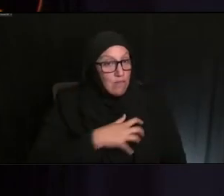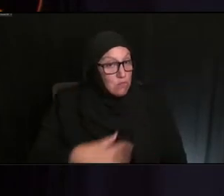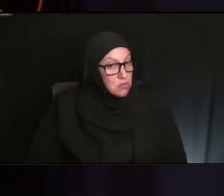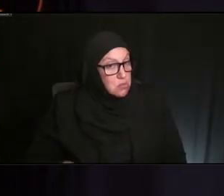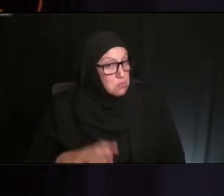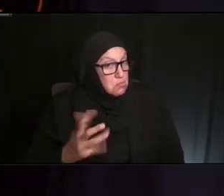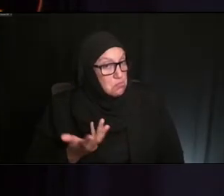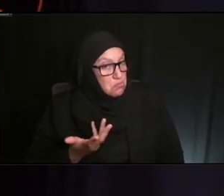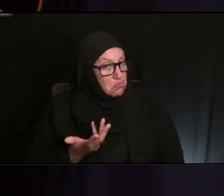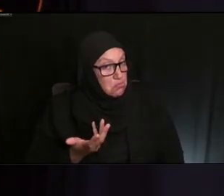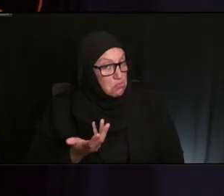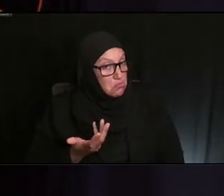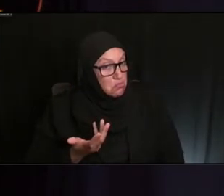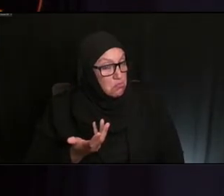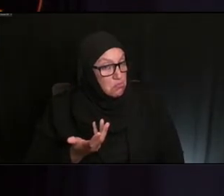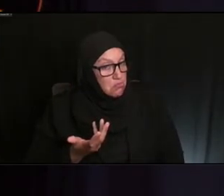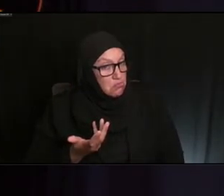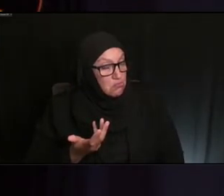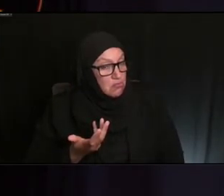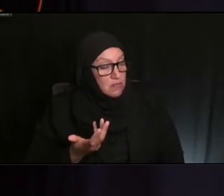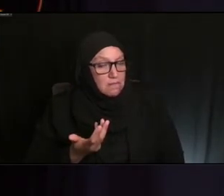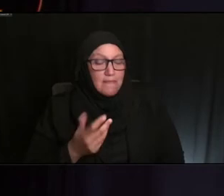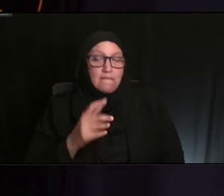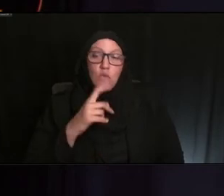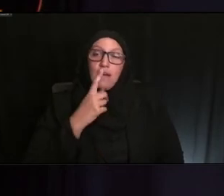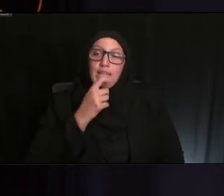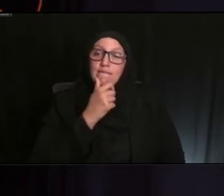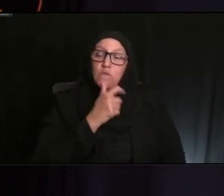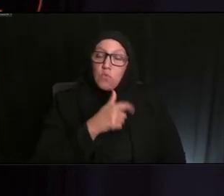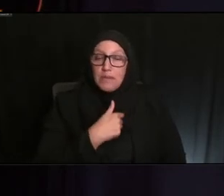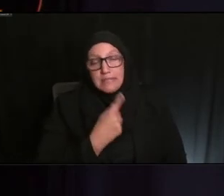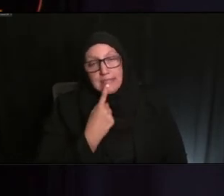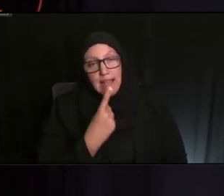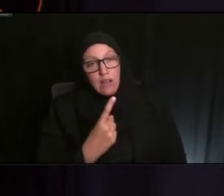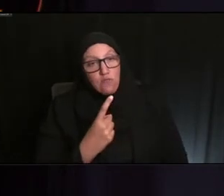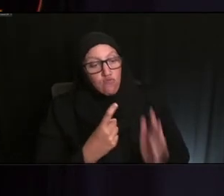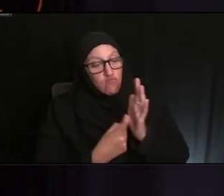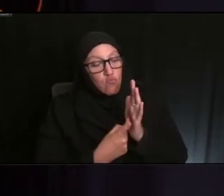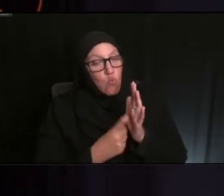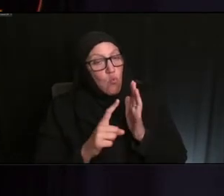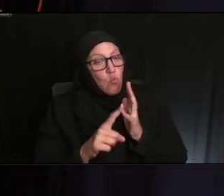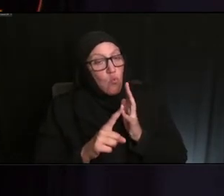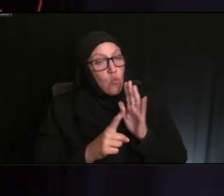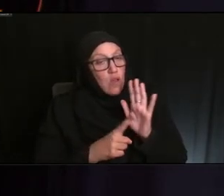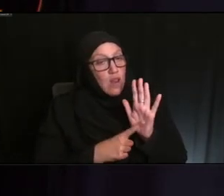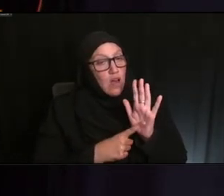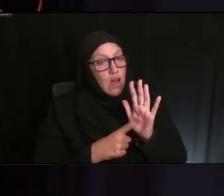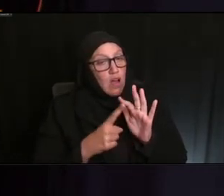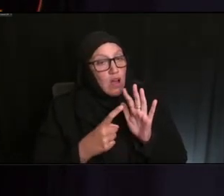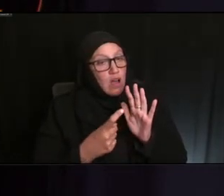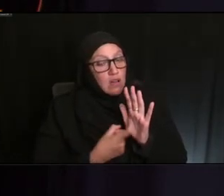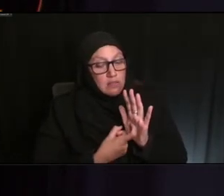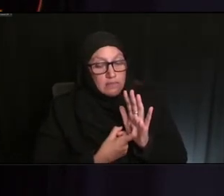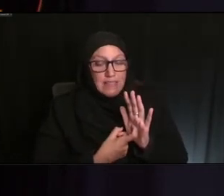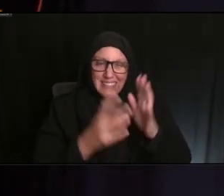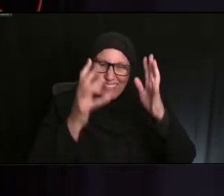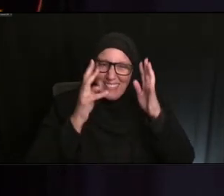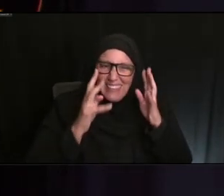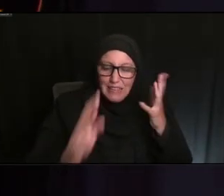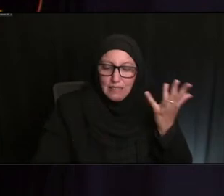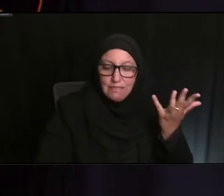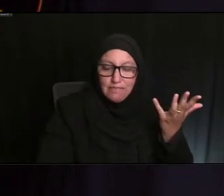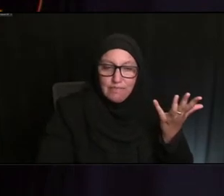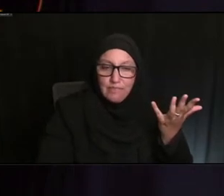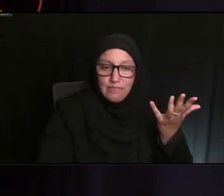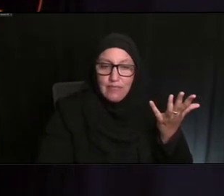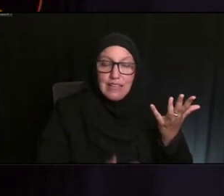Firstly, if we say it is the ruler, and the conversation went longer than that. So I said to him in my country, if I go back,